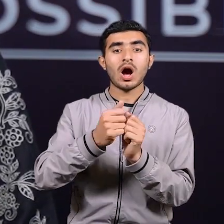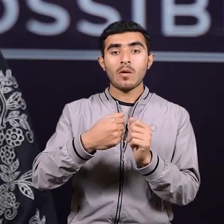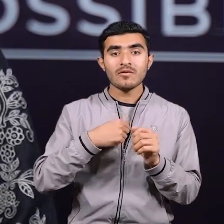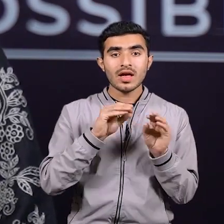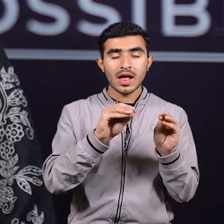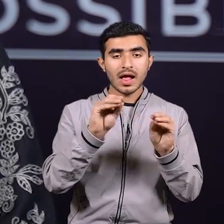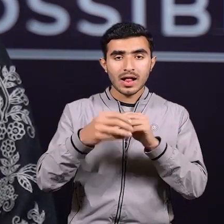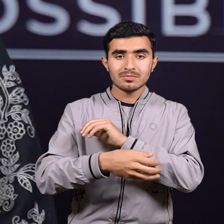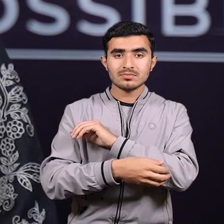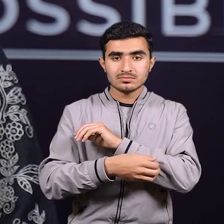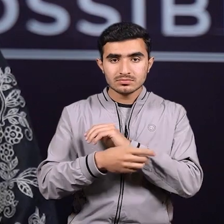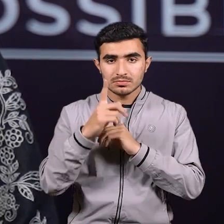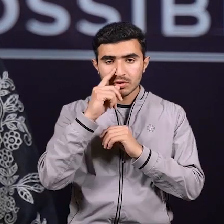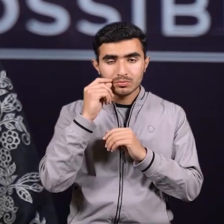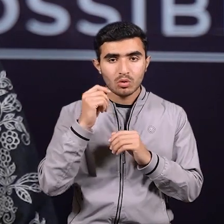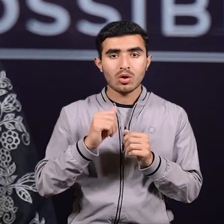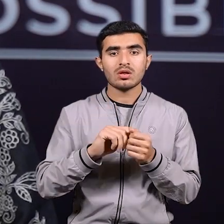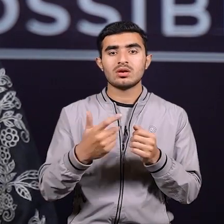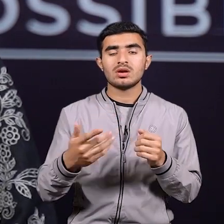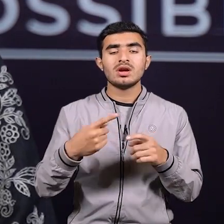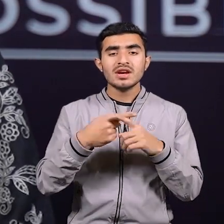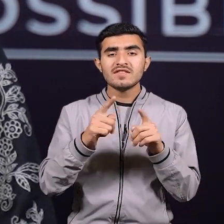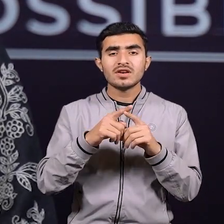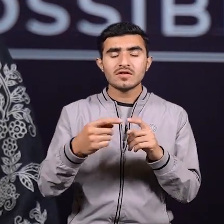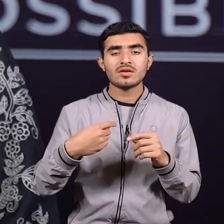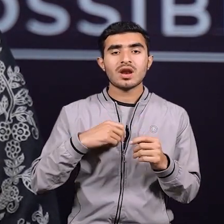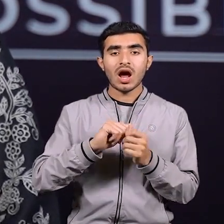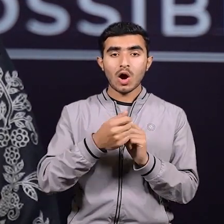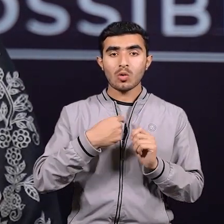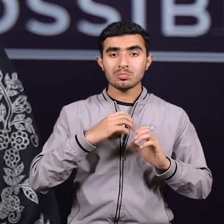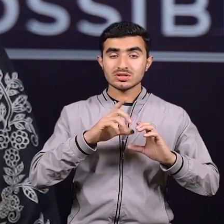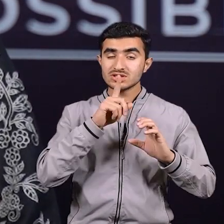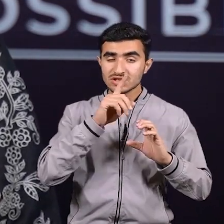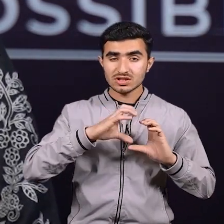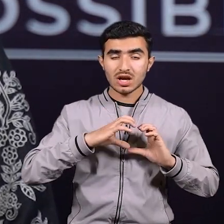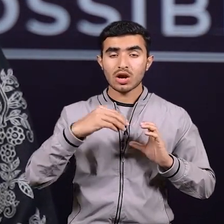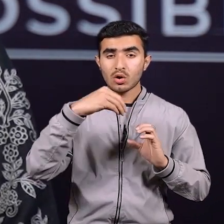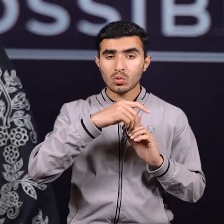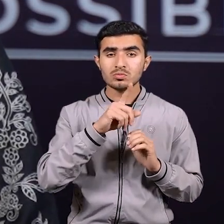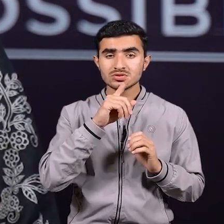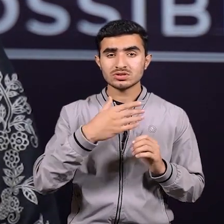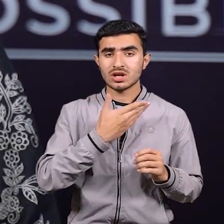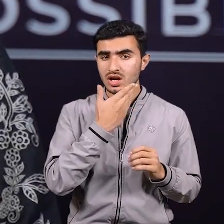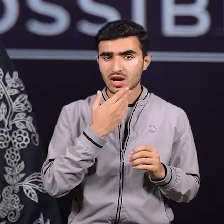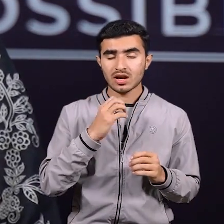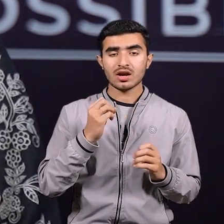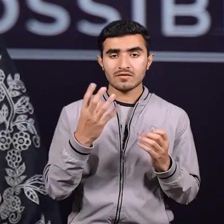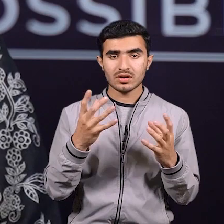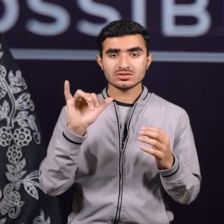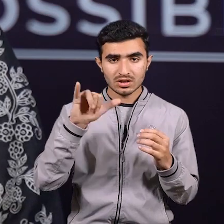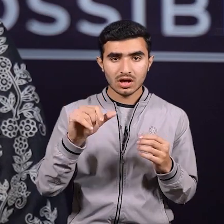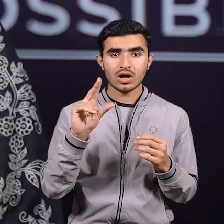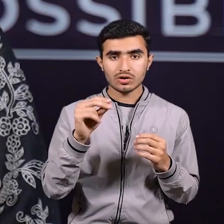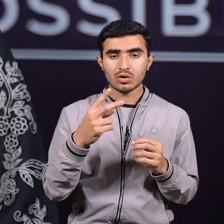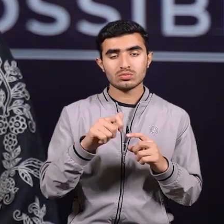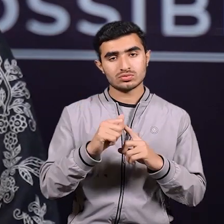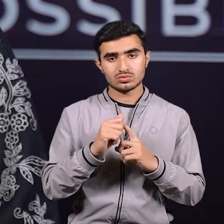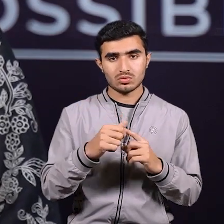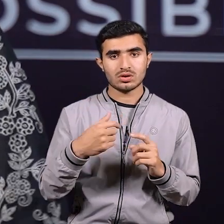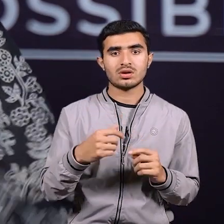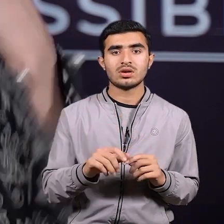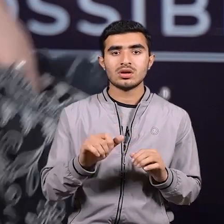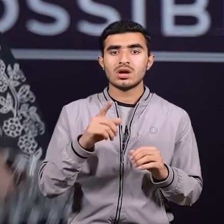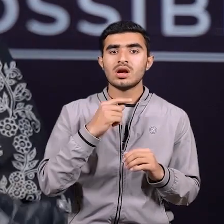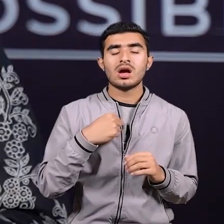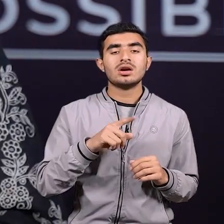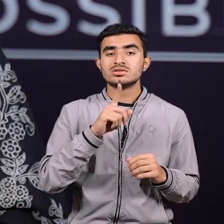to the society, how we are kind to the people around us, how we help the less fortunate around us, as opposed to